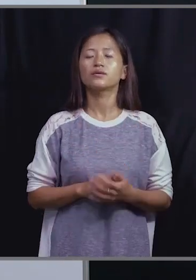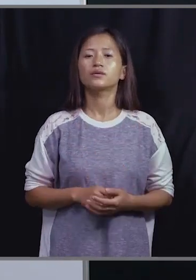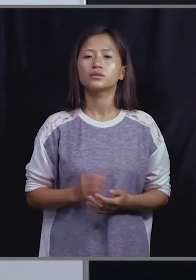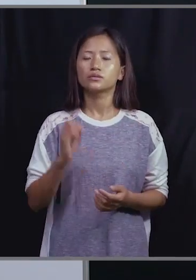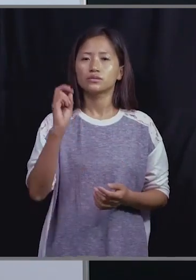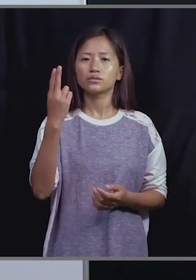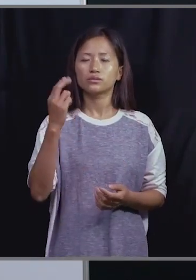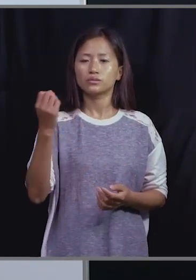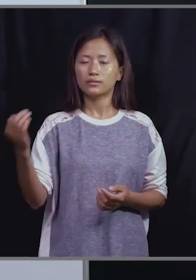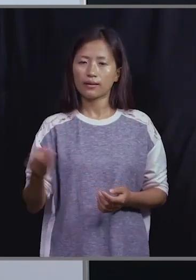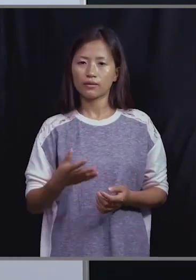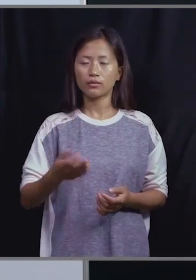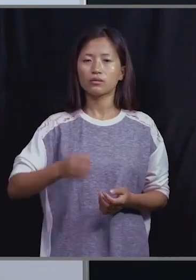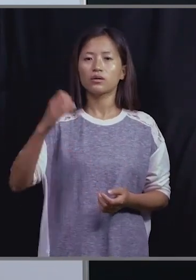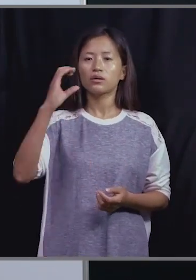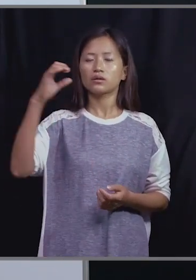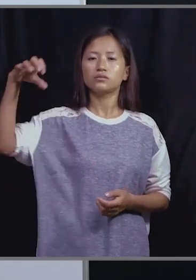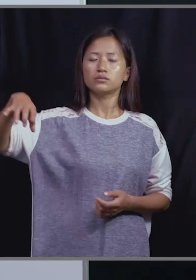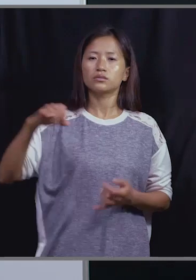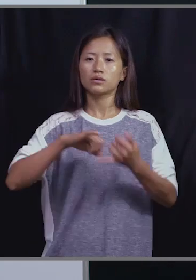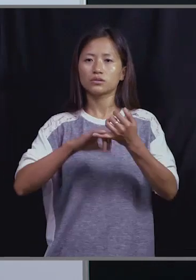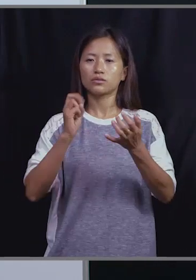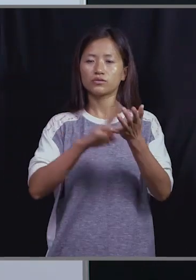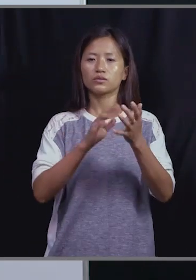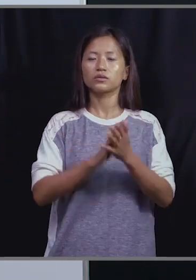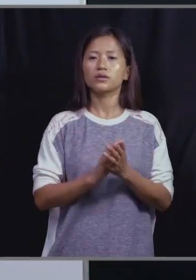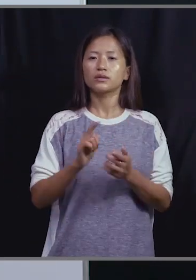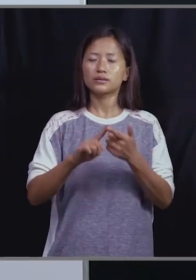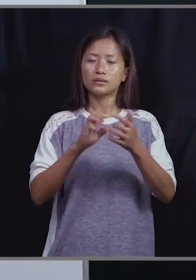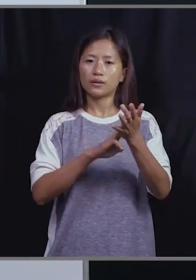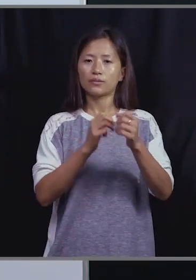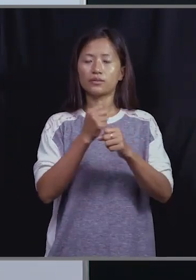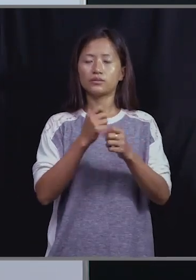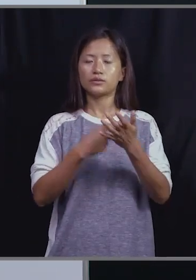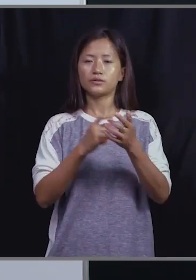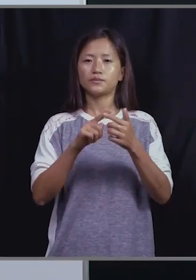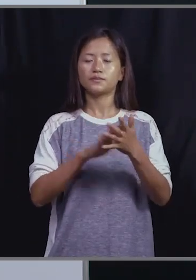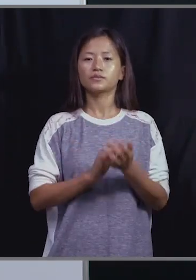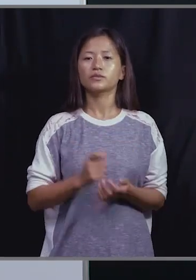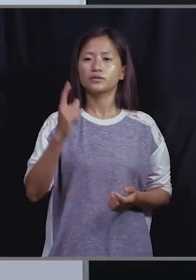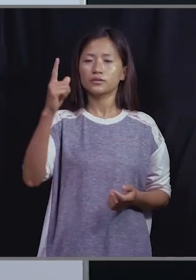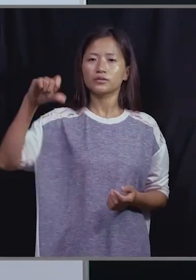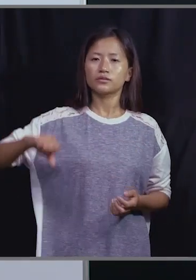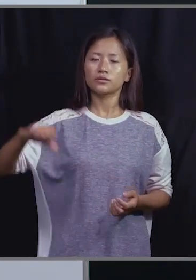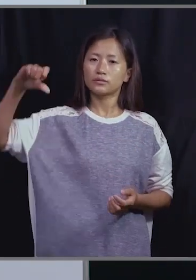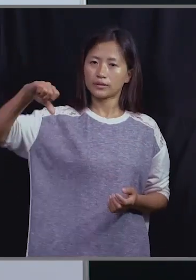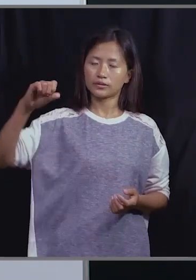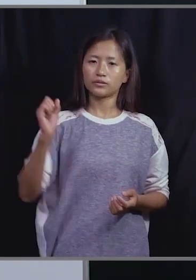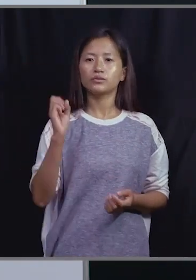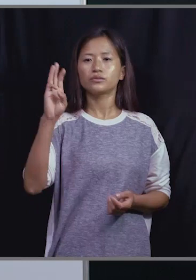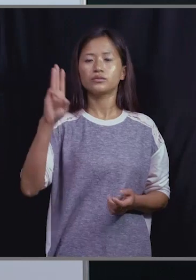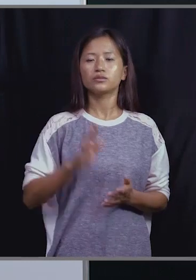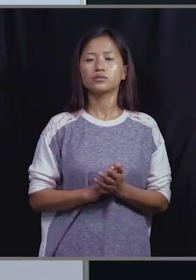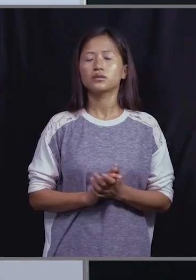countries, that is the Czech Republic and the Slovakian Republic, that emerged in 1993. Point number 4, we